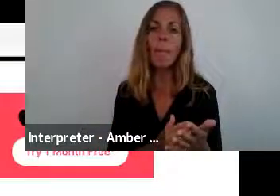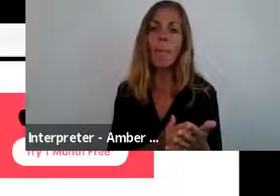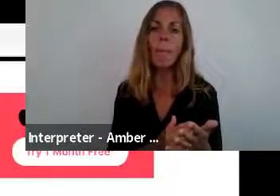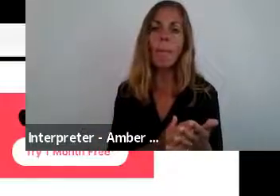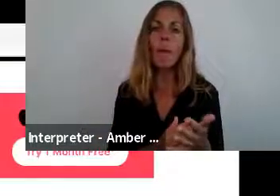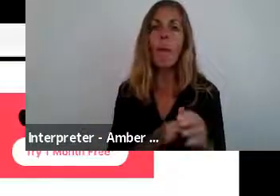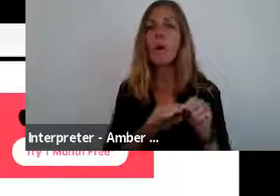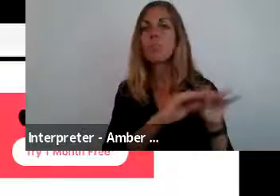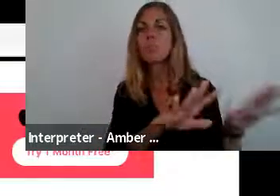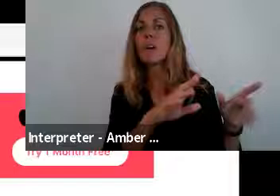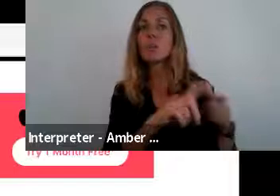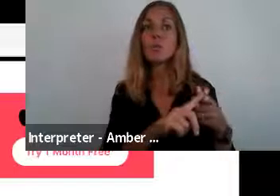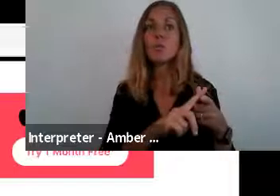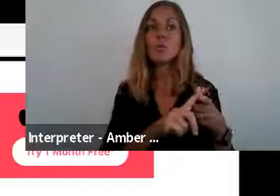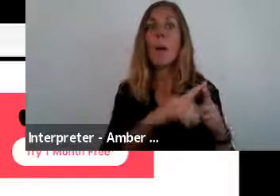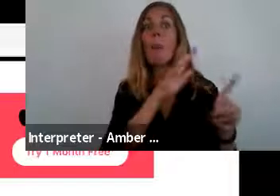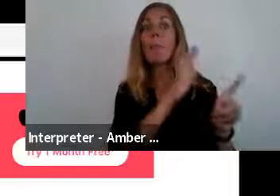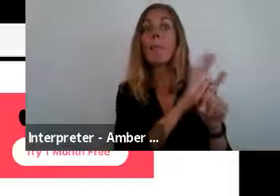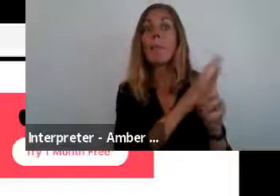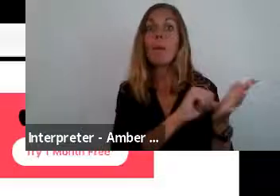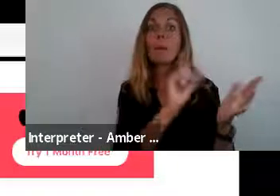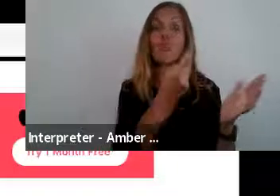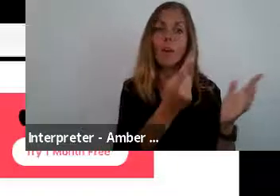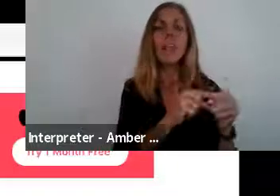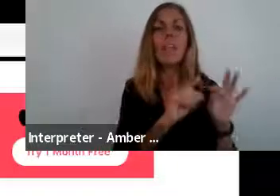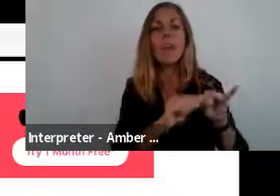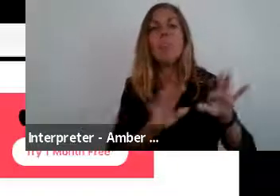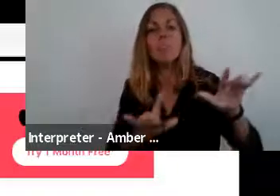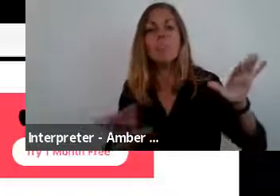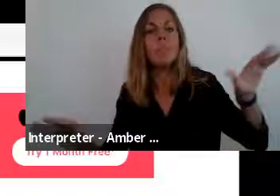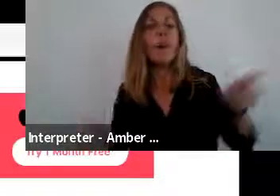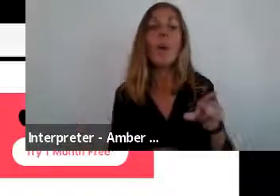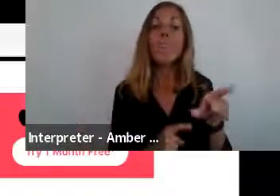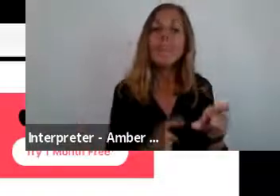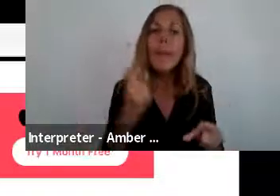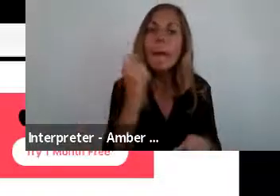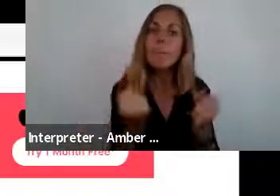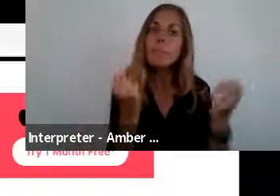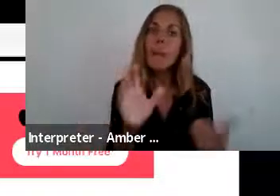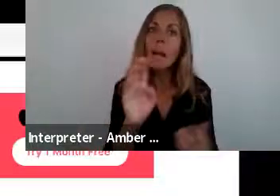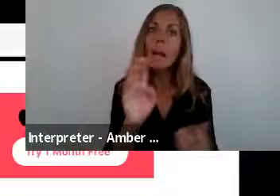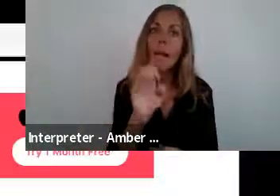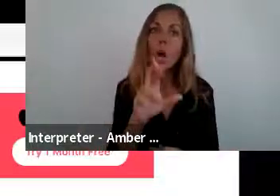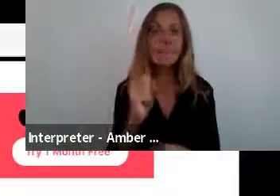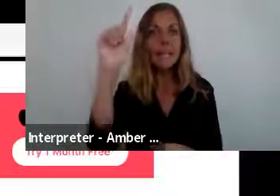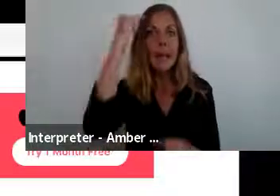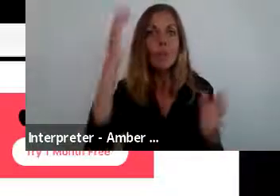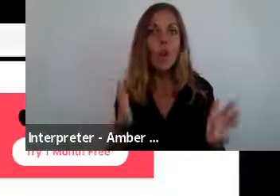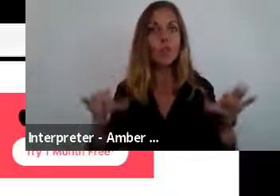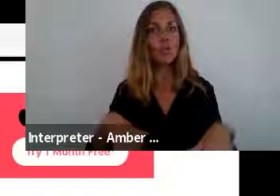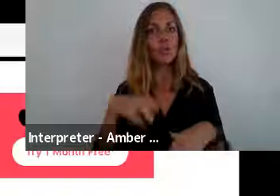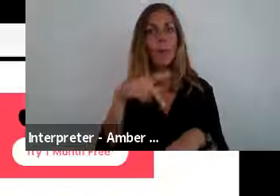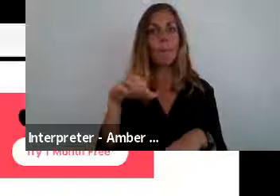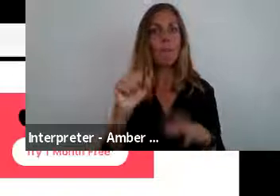pages first. All of these features came out because all the mayors and governors were doing press conferences on social media. So